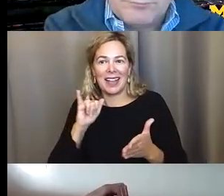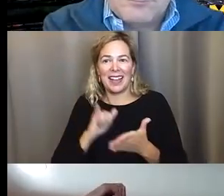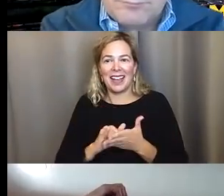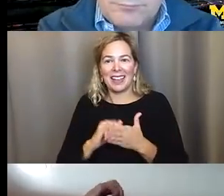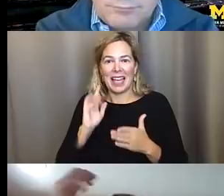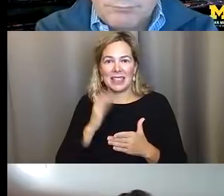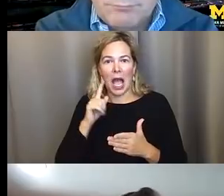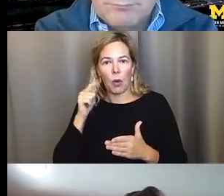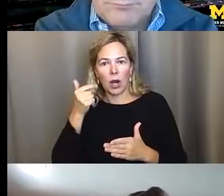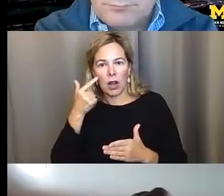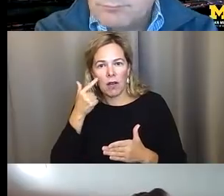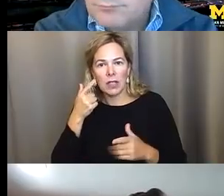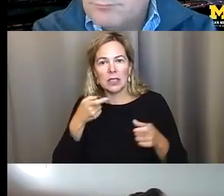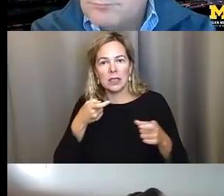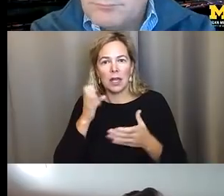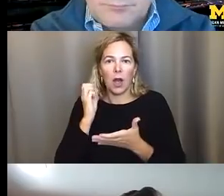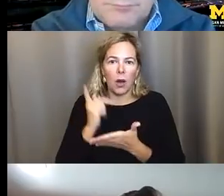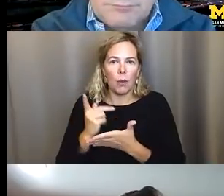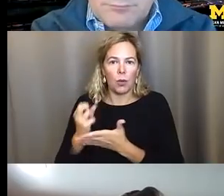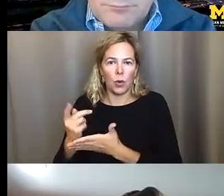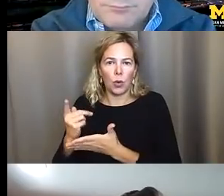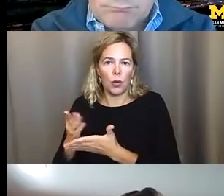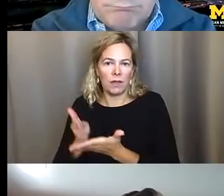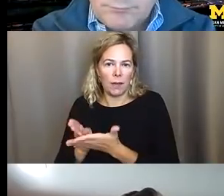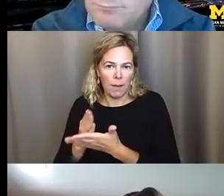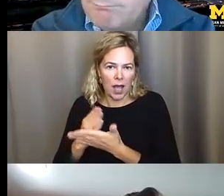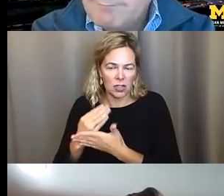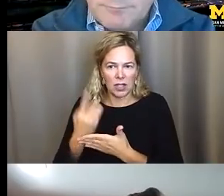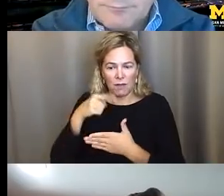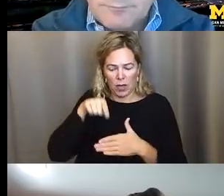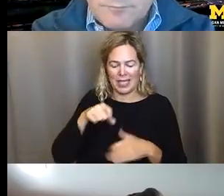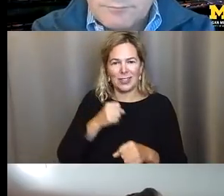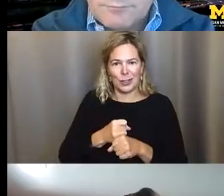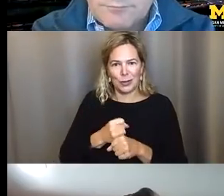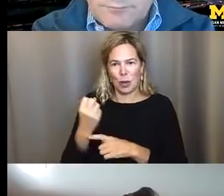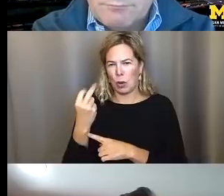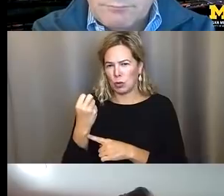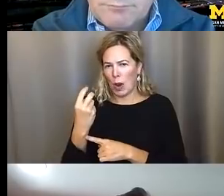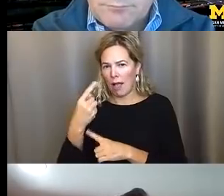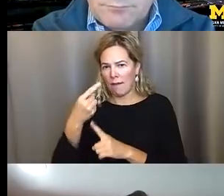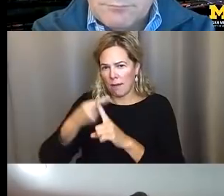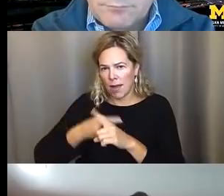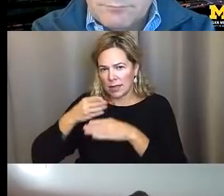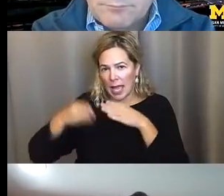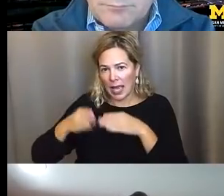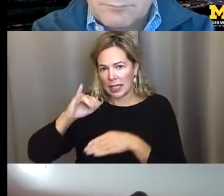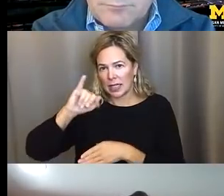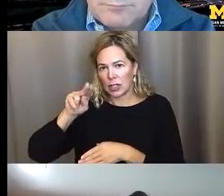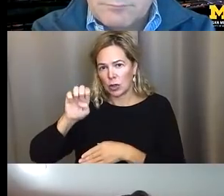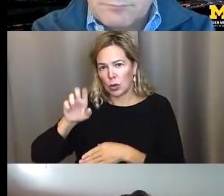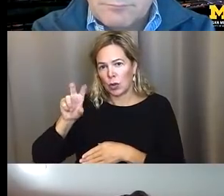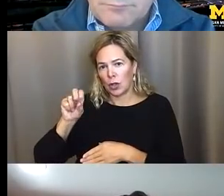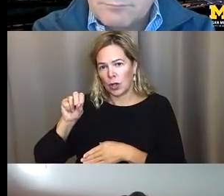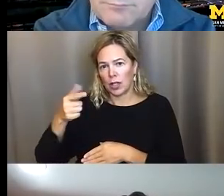budget. We had budgeted for this year, so 12 months ending June 30th of 21.